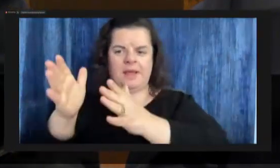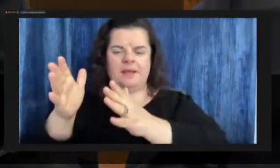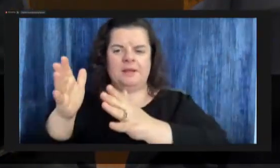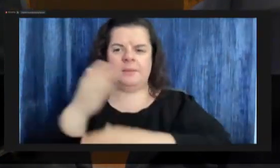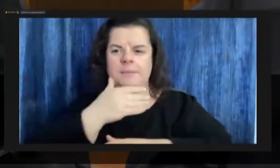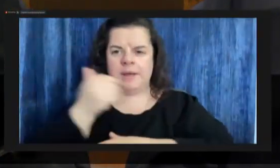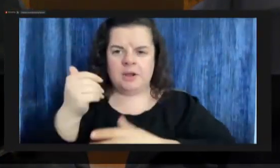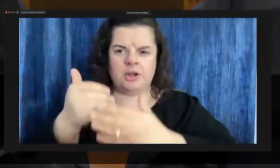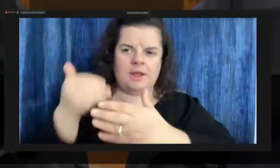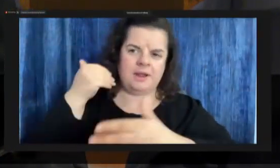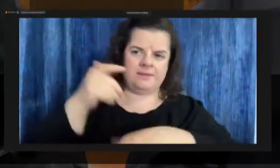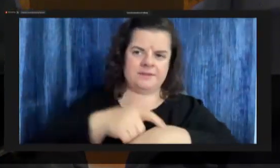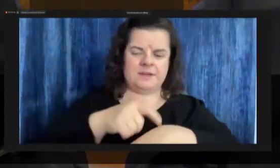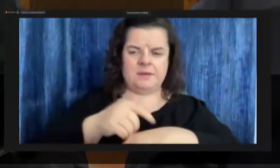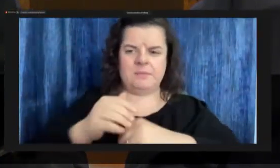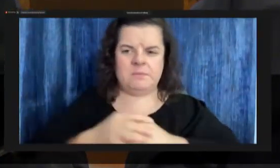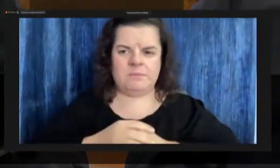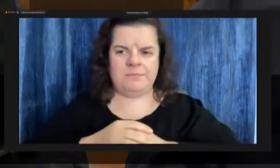advance.